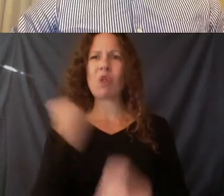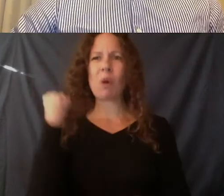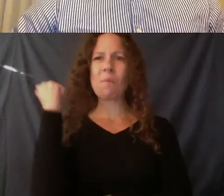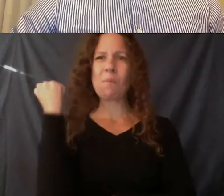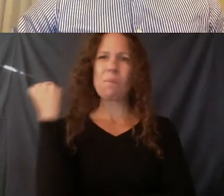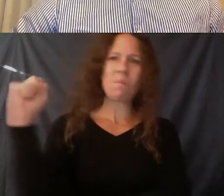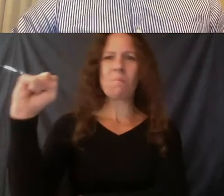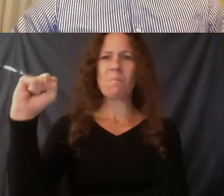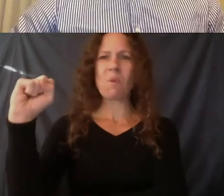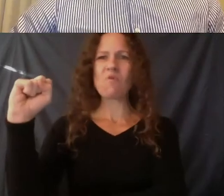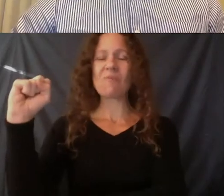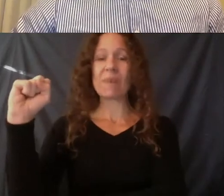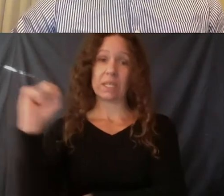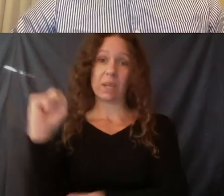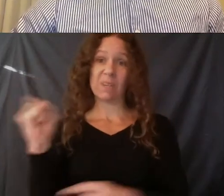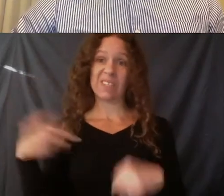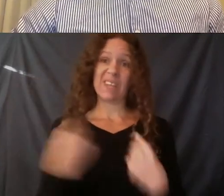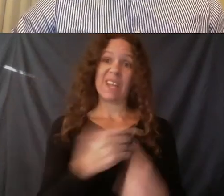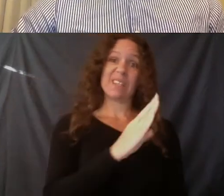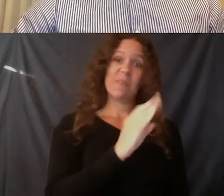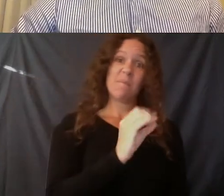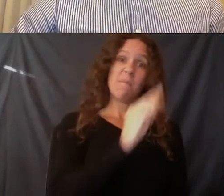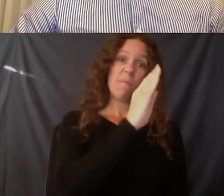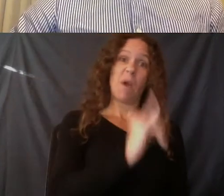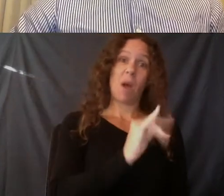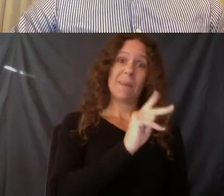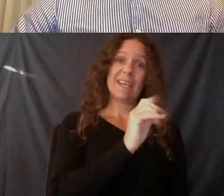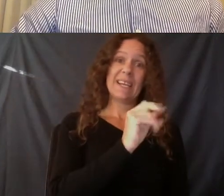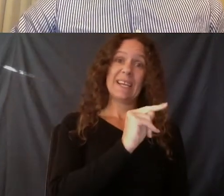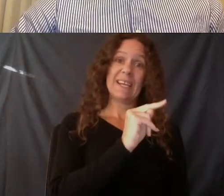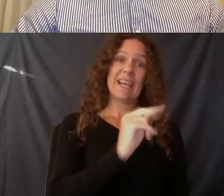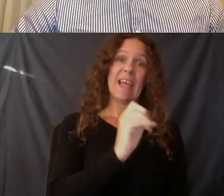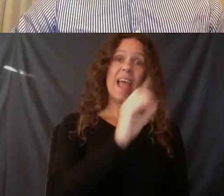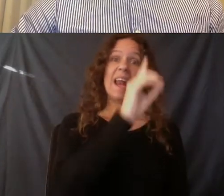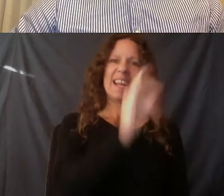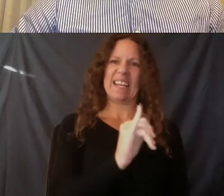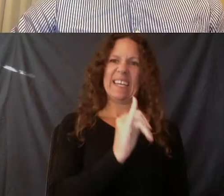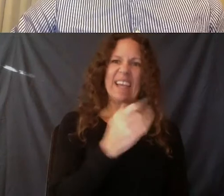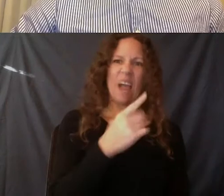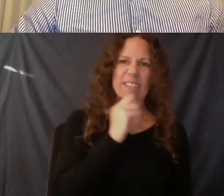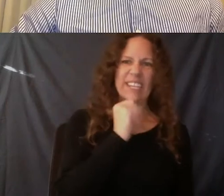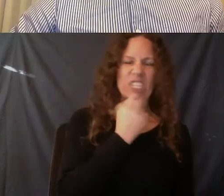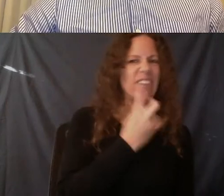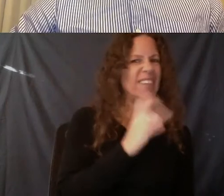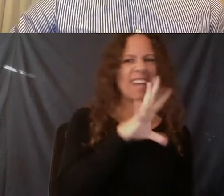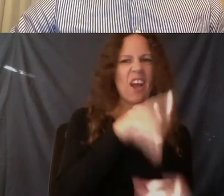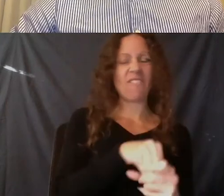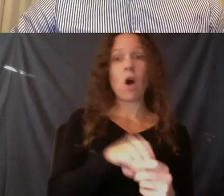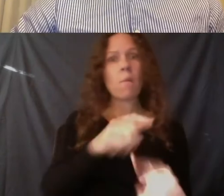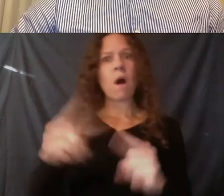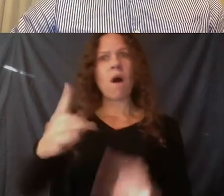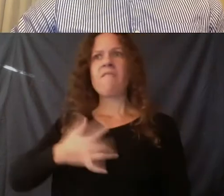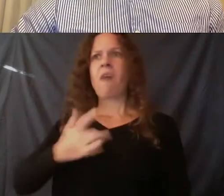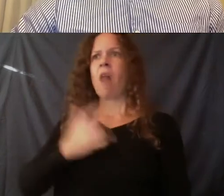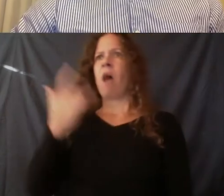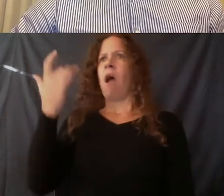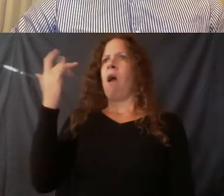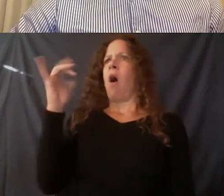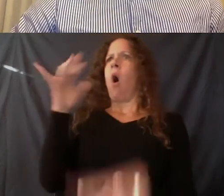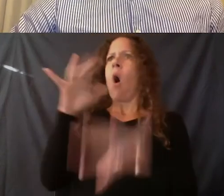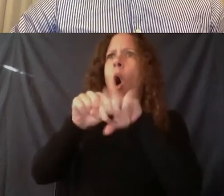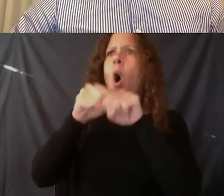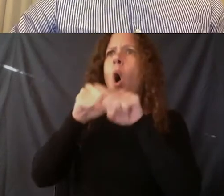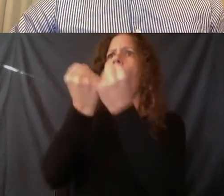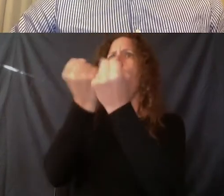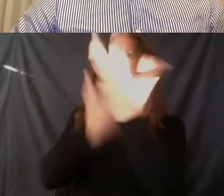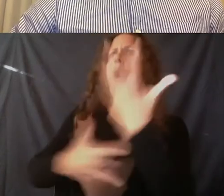I mean, since Bobby Kennedy when I was 17 and I wasn't involved in it, felt like a social movement. It had the energy, the dynamism,